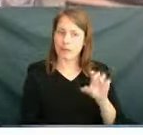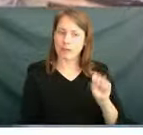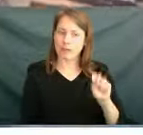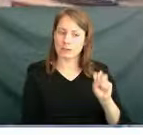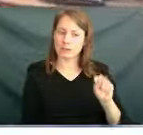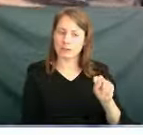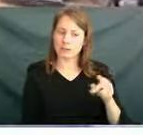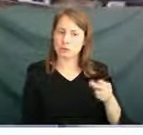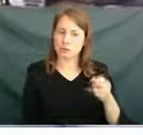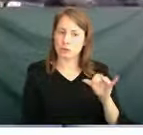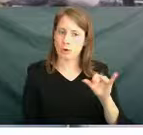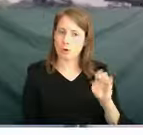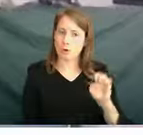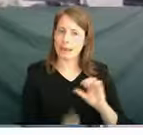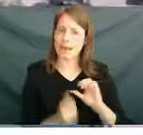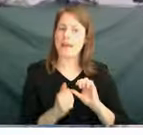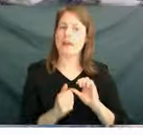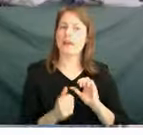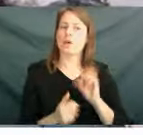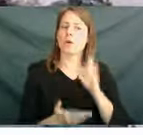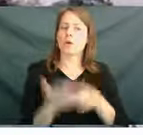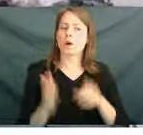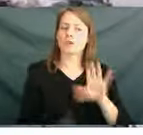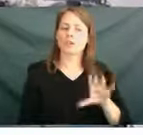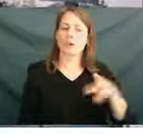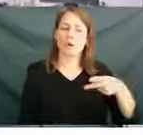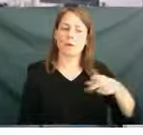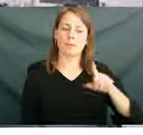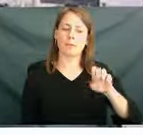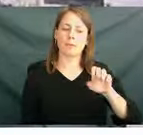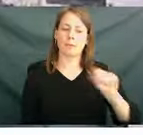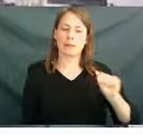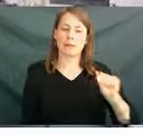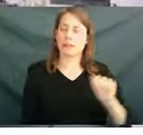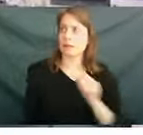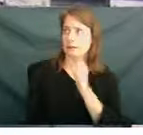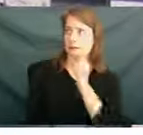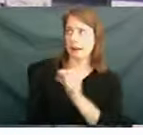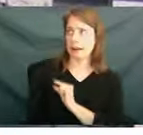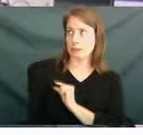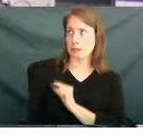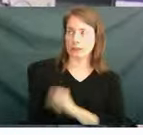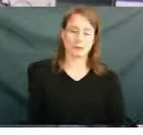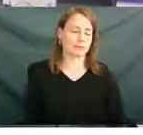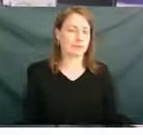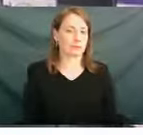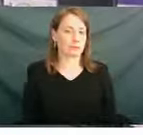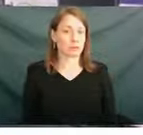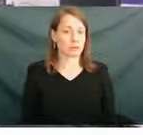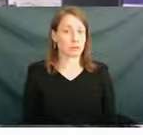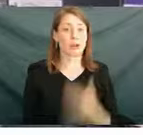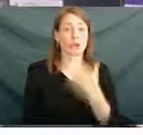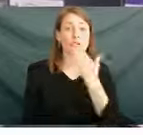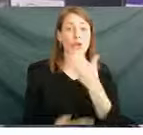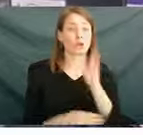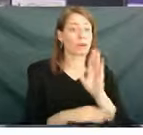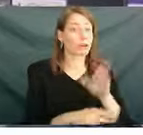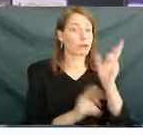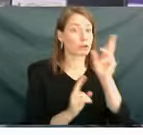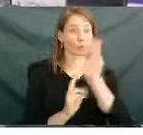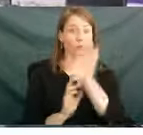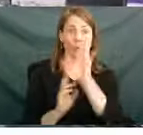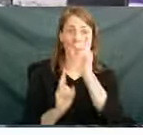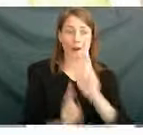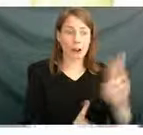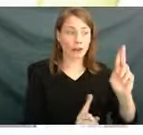Good afternoon, Your Honours. My client, Sophie, was a victim of her friend's